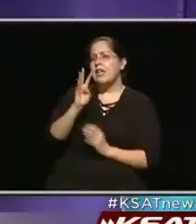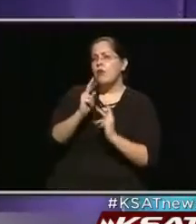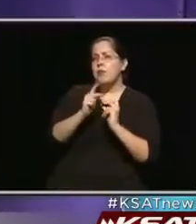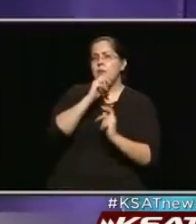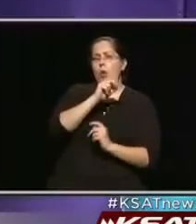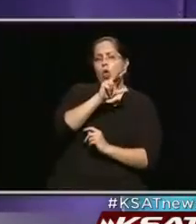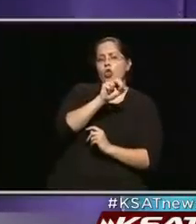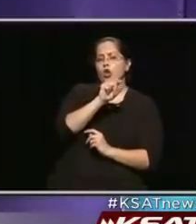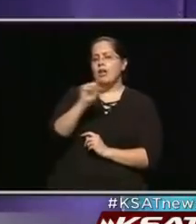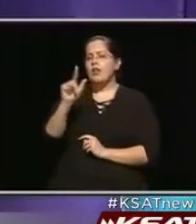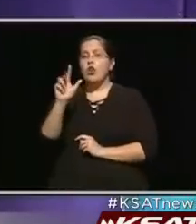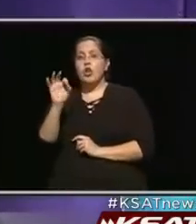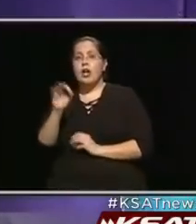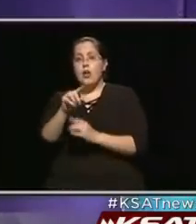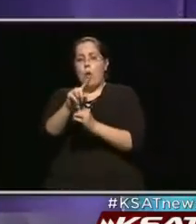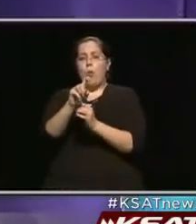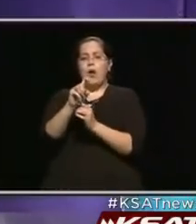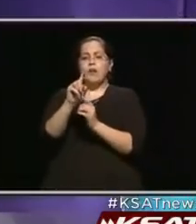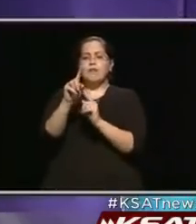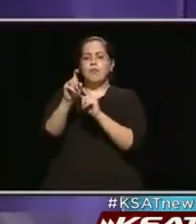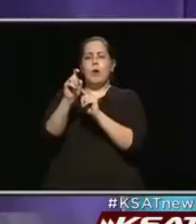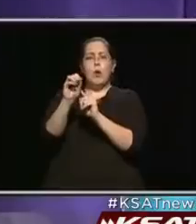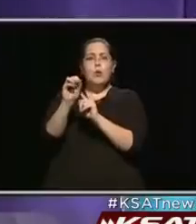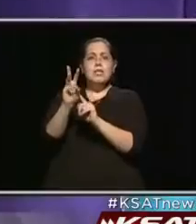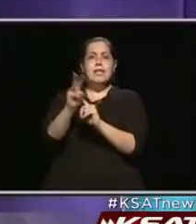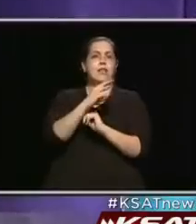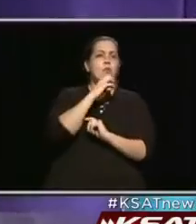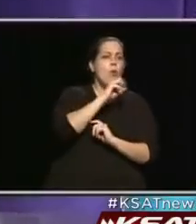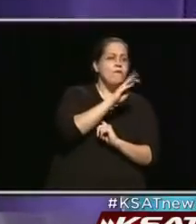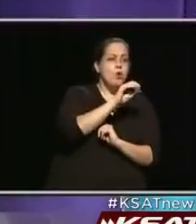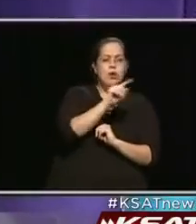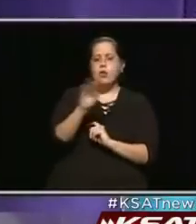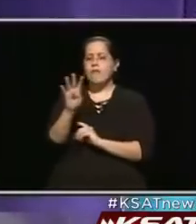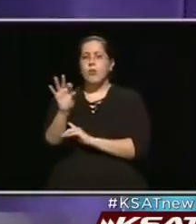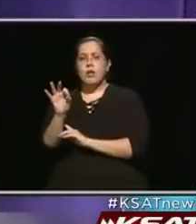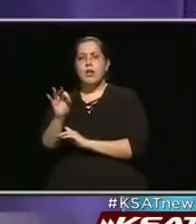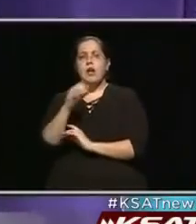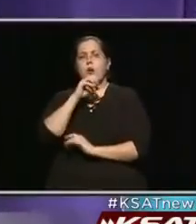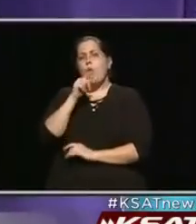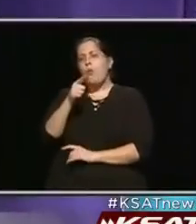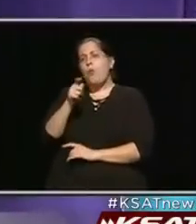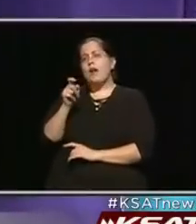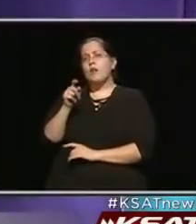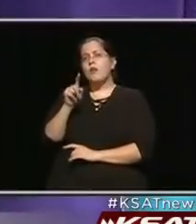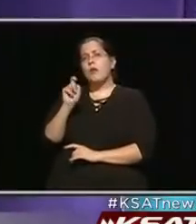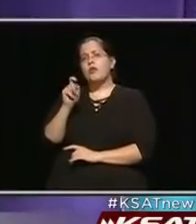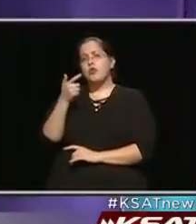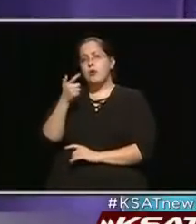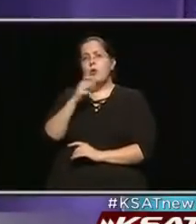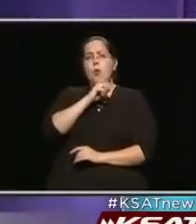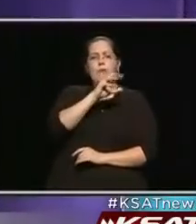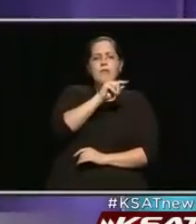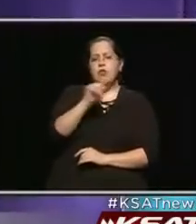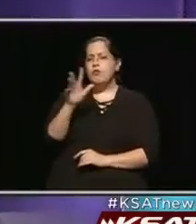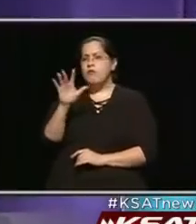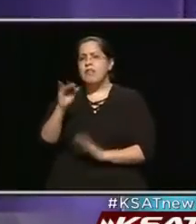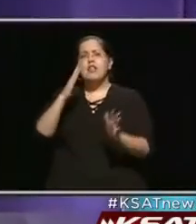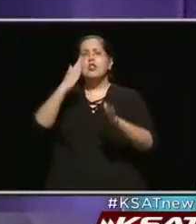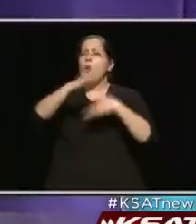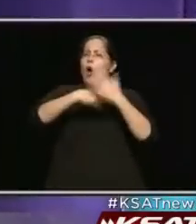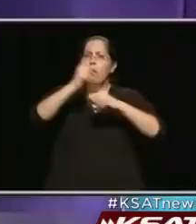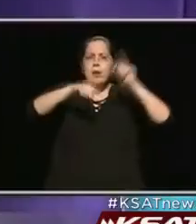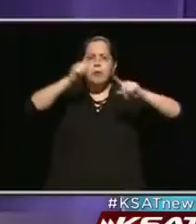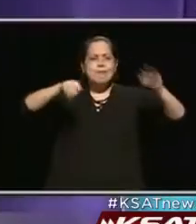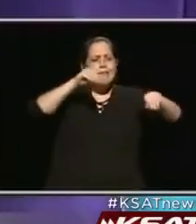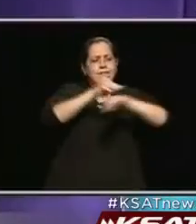them 30 to 39, 106 40 to 49. 121, 50 to 59. So everybody's getting